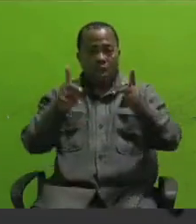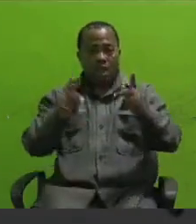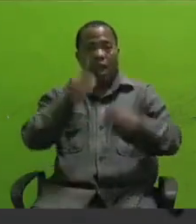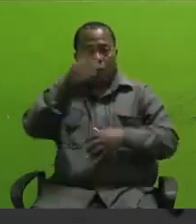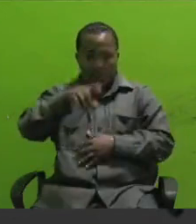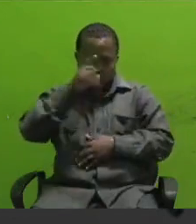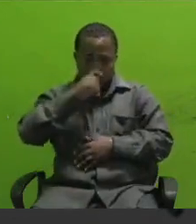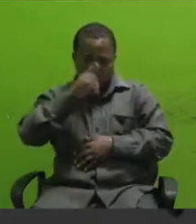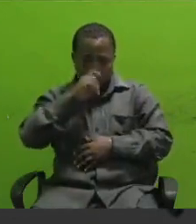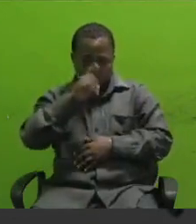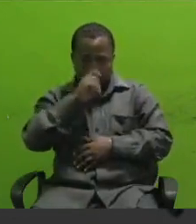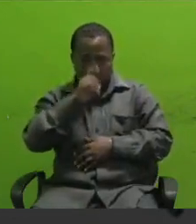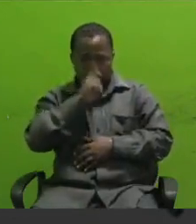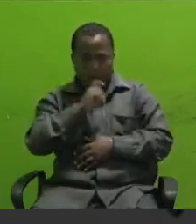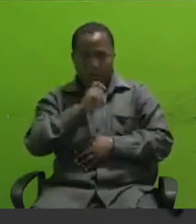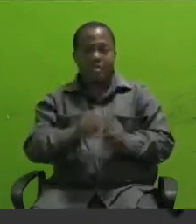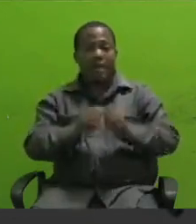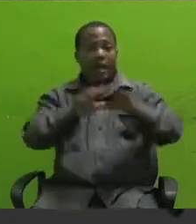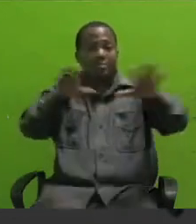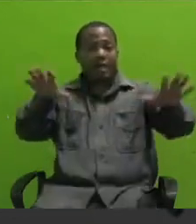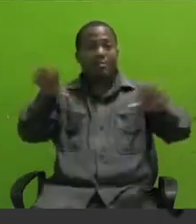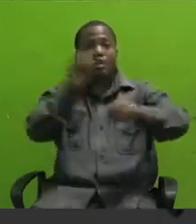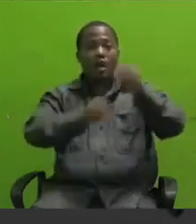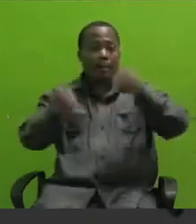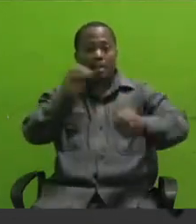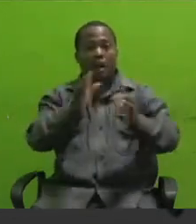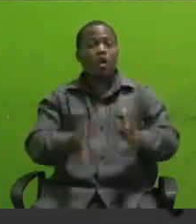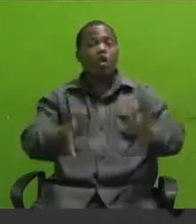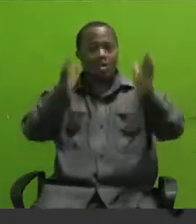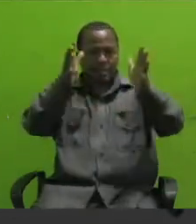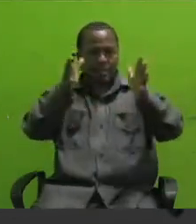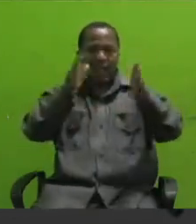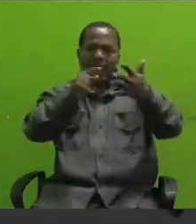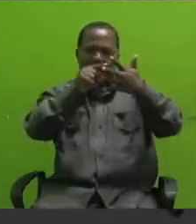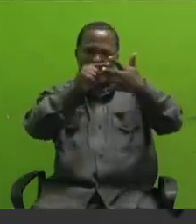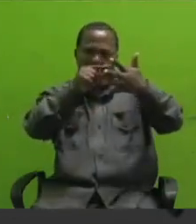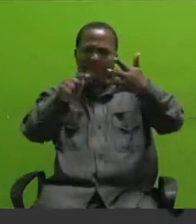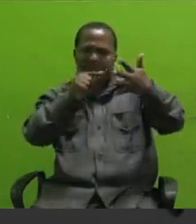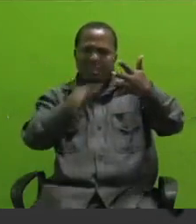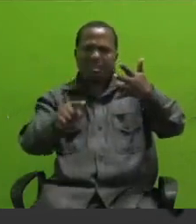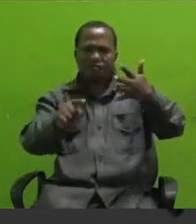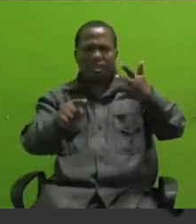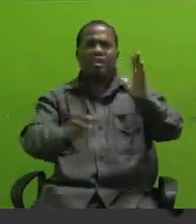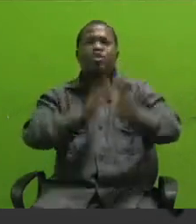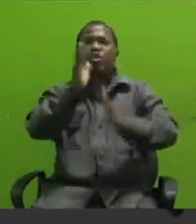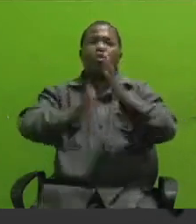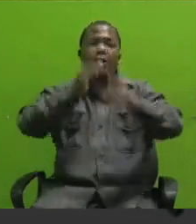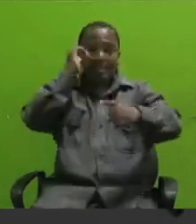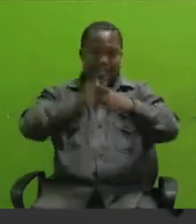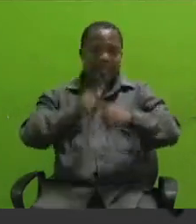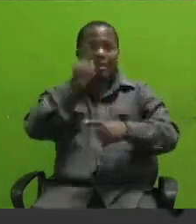And I want you to observe the displayed chemicals container and identify the warning signs that